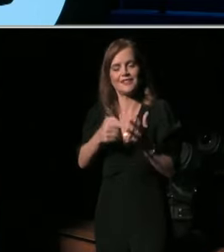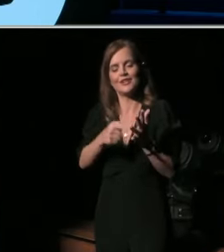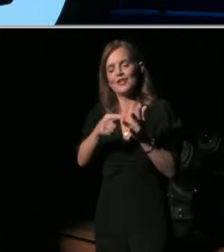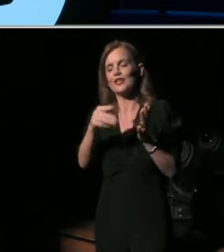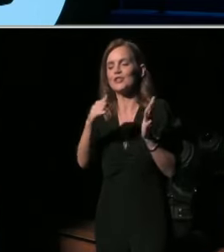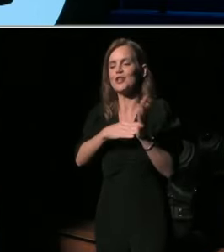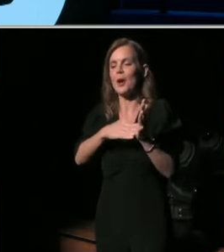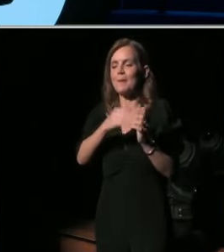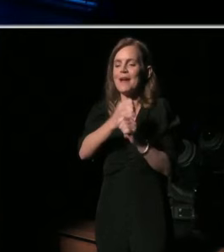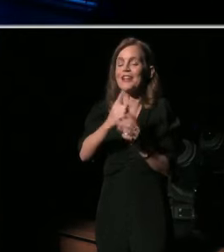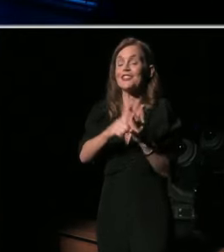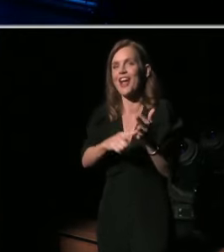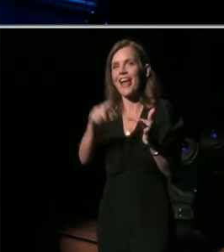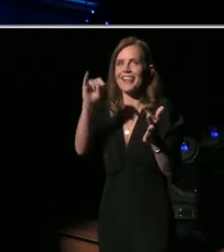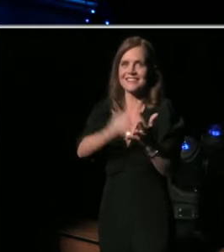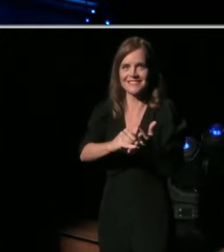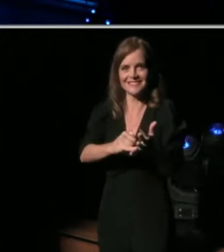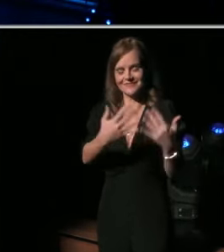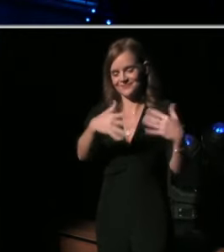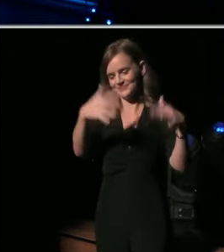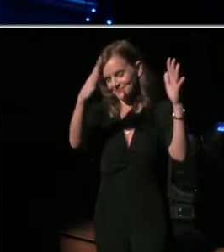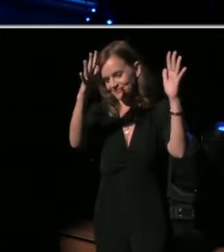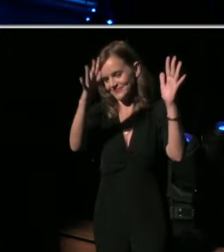Tom Giles.